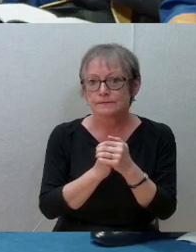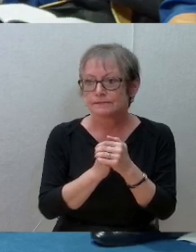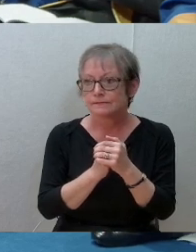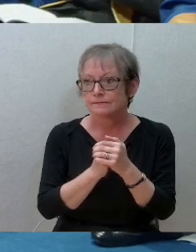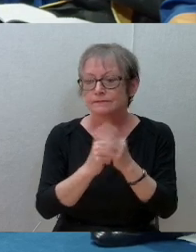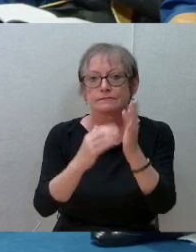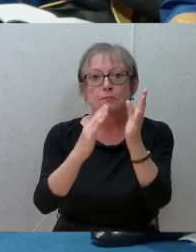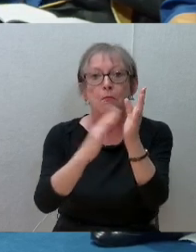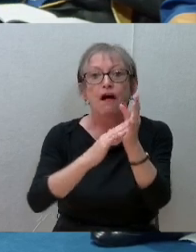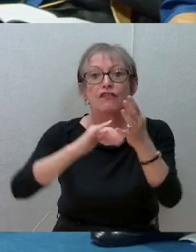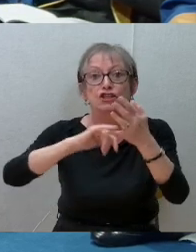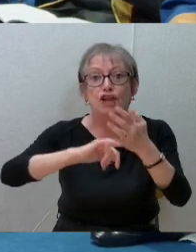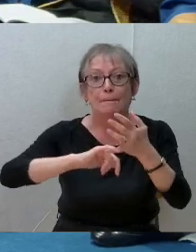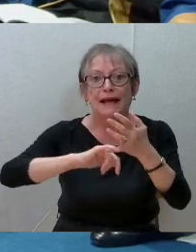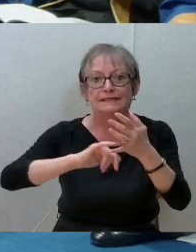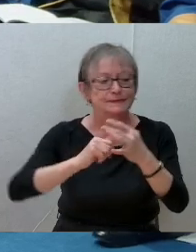Martha Sherbin.